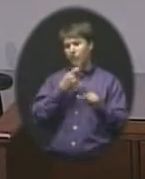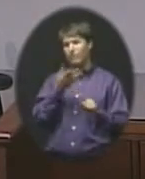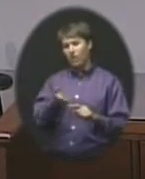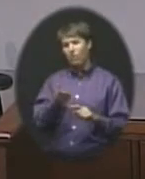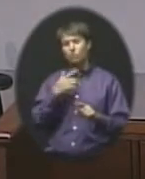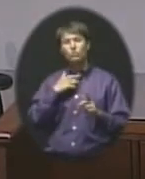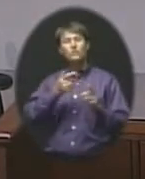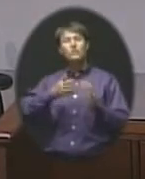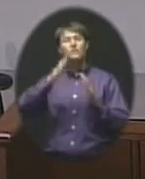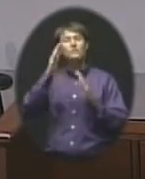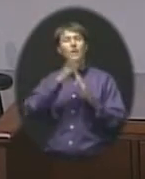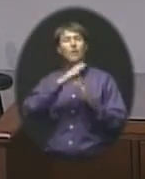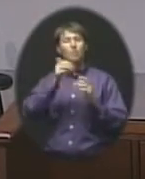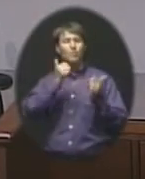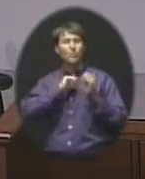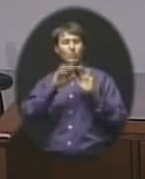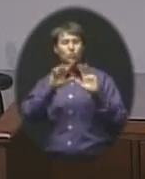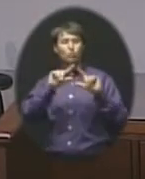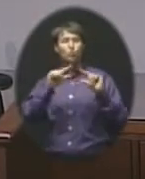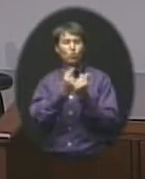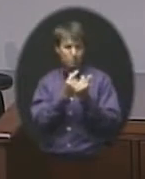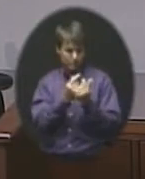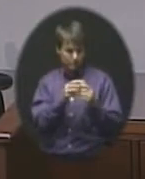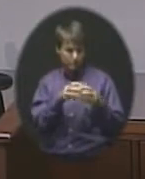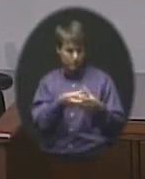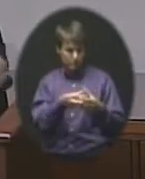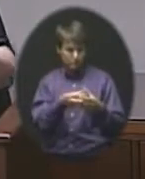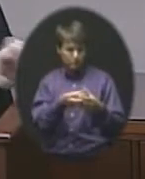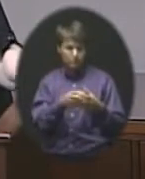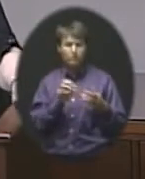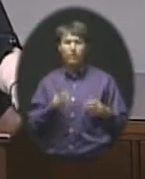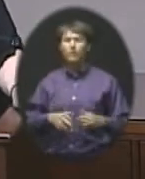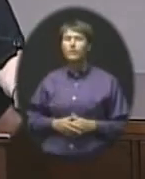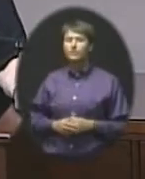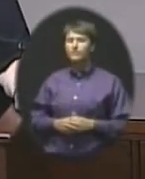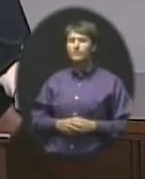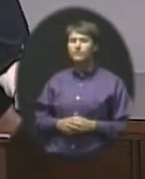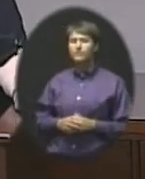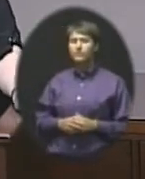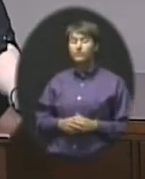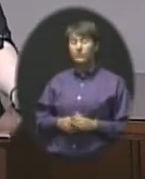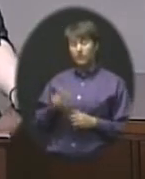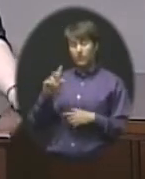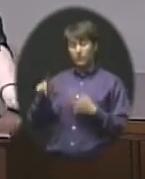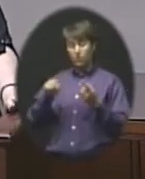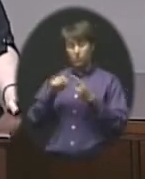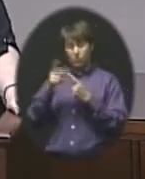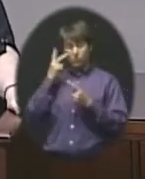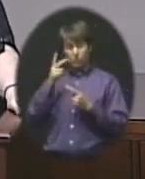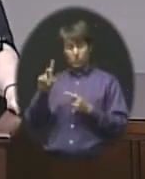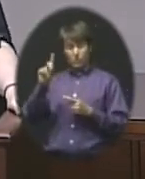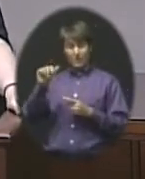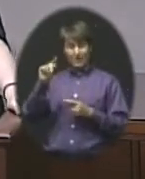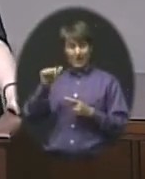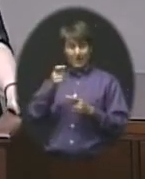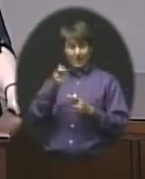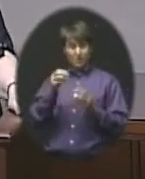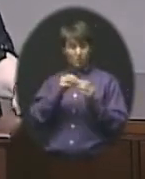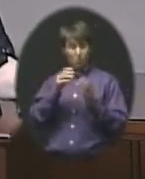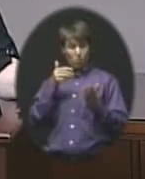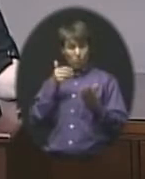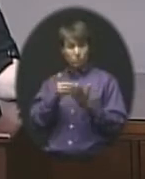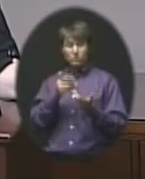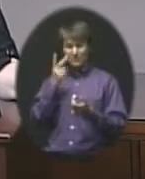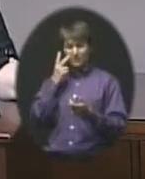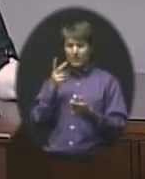their highest performing group. Okay. Okay. When we look at the data a little bit more closely, you'll see